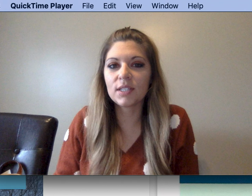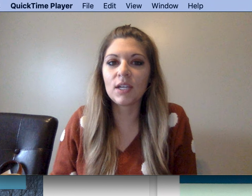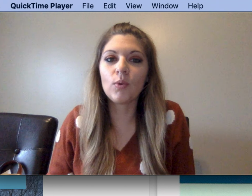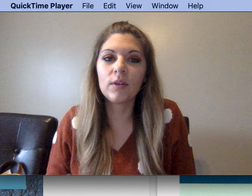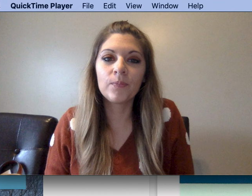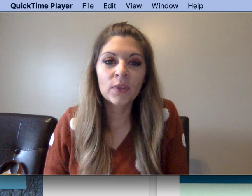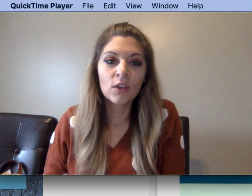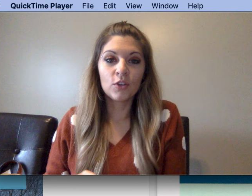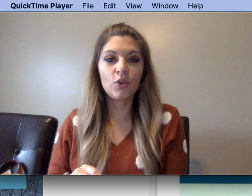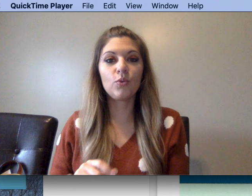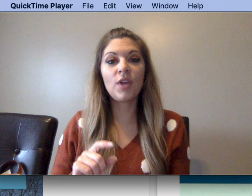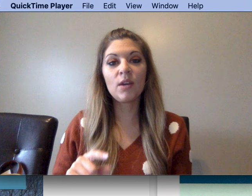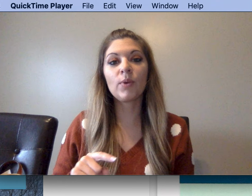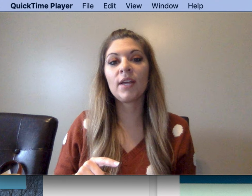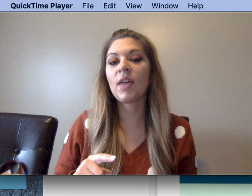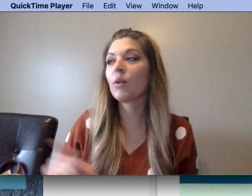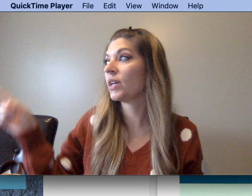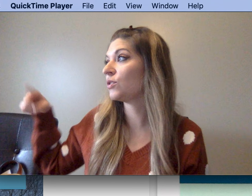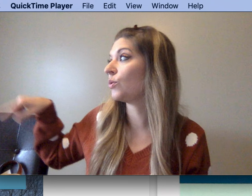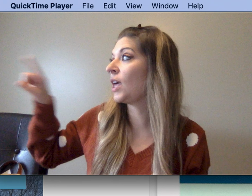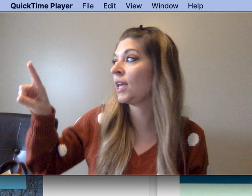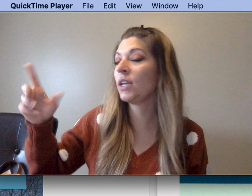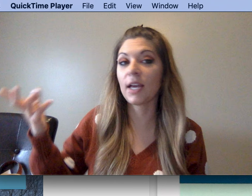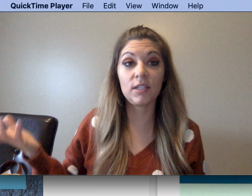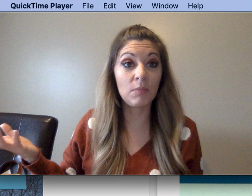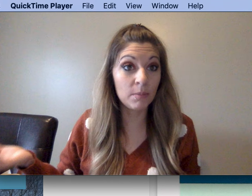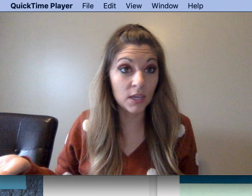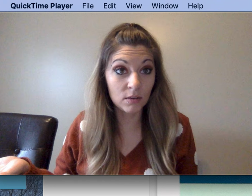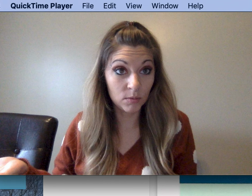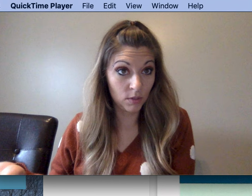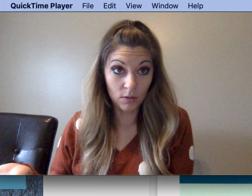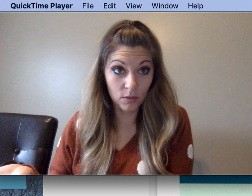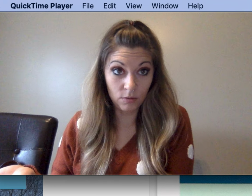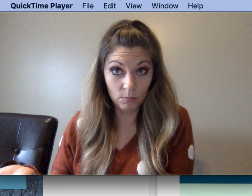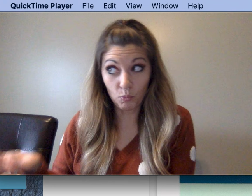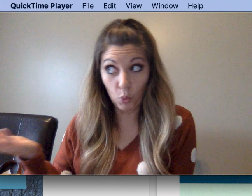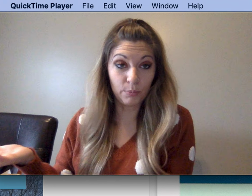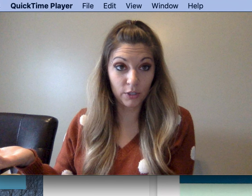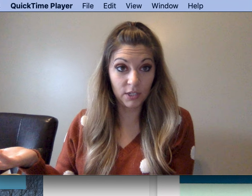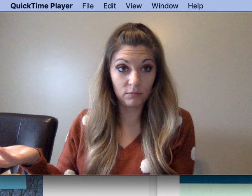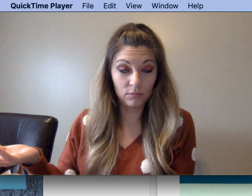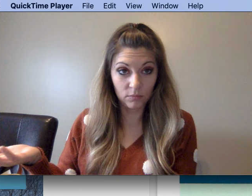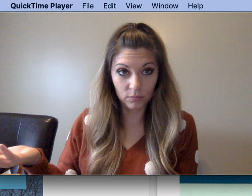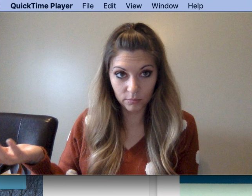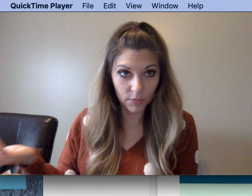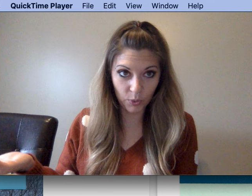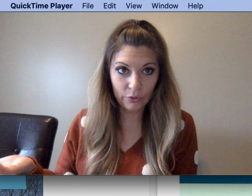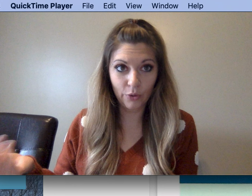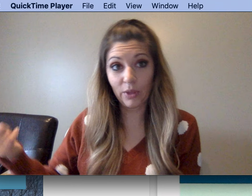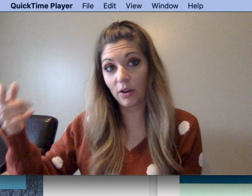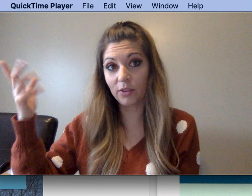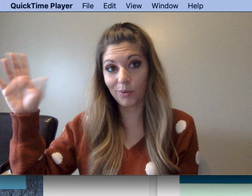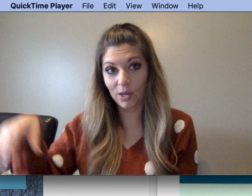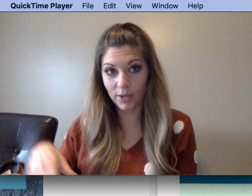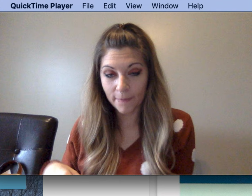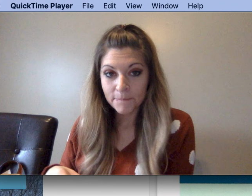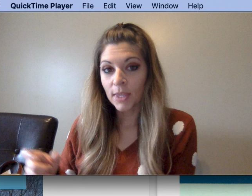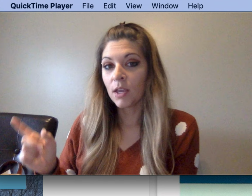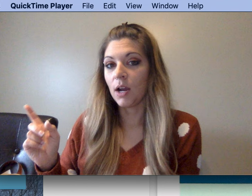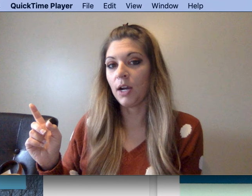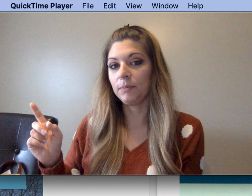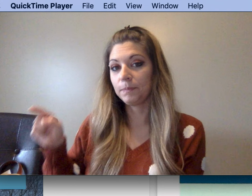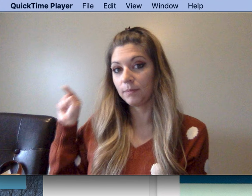using CL1. So they ran that way. So they, as in maybe one person that we don't know, like, oh, they went that way.